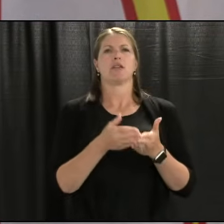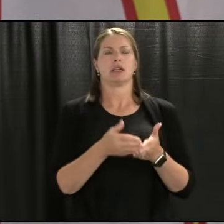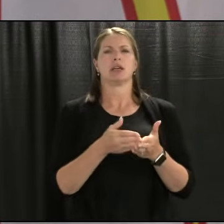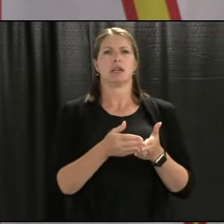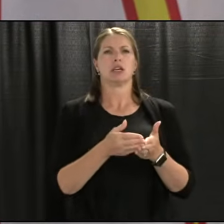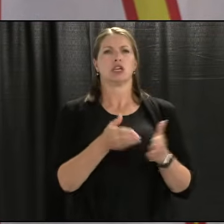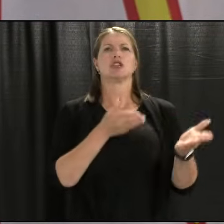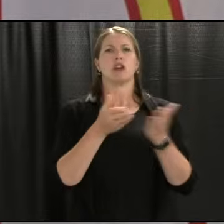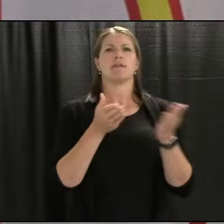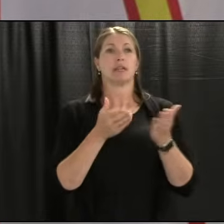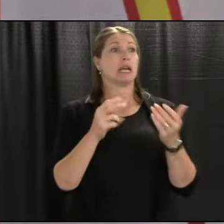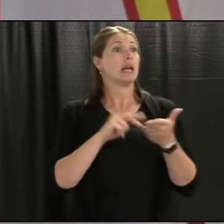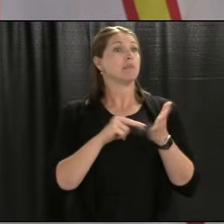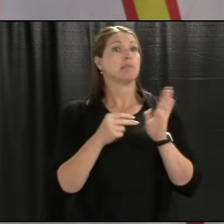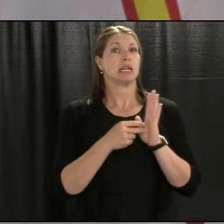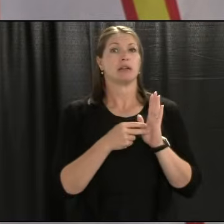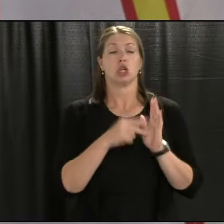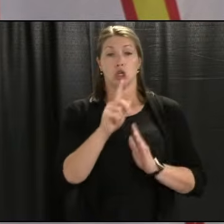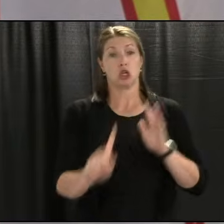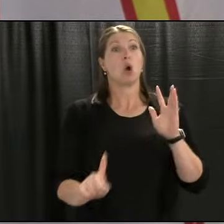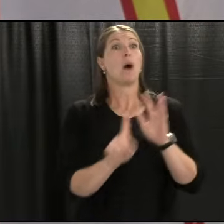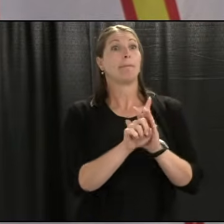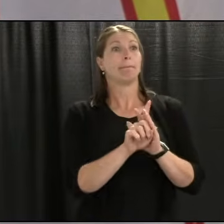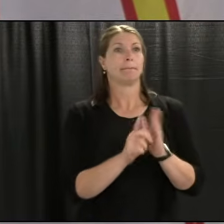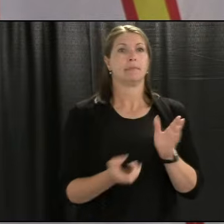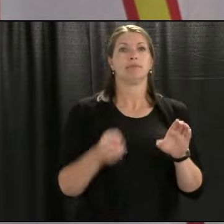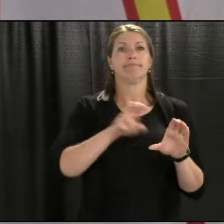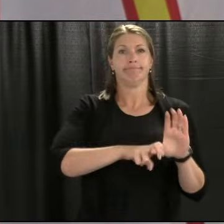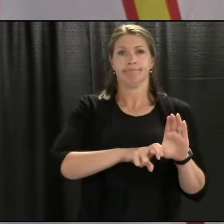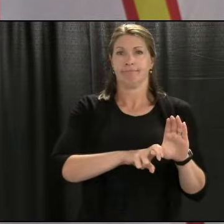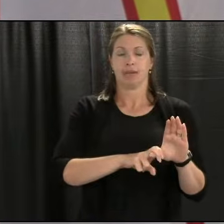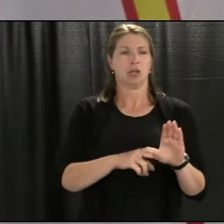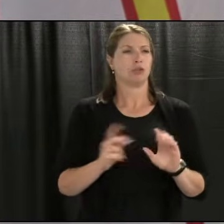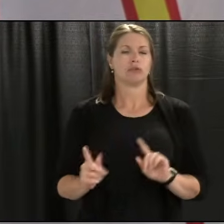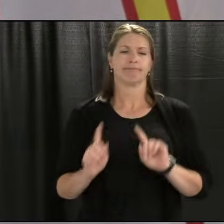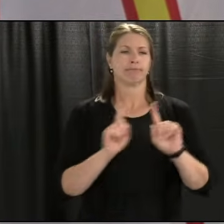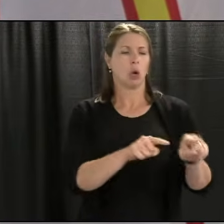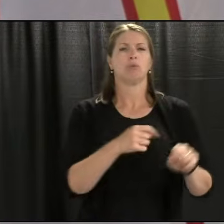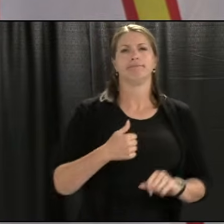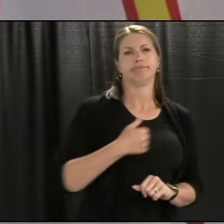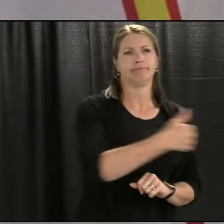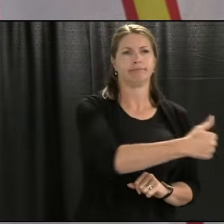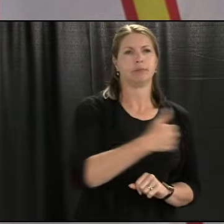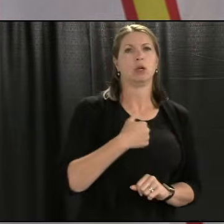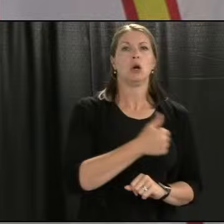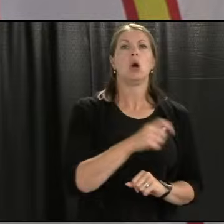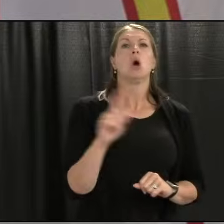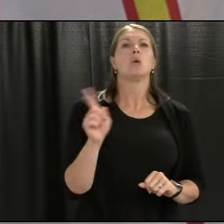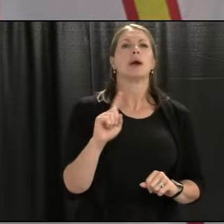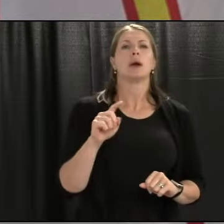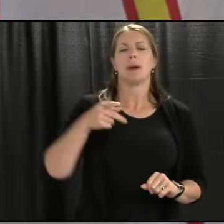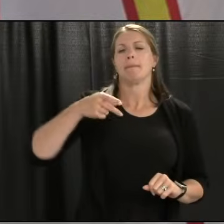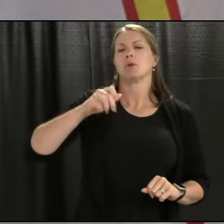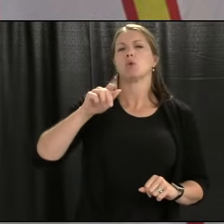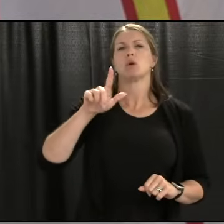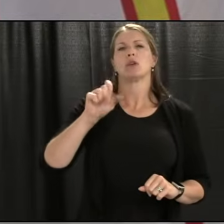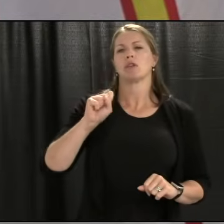and go service, so when the boat is full, it will go. And that's the service from Pools Cove to Baillargeon.